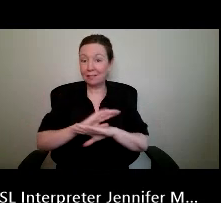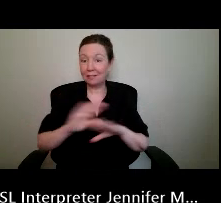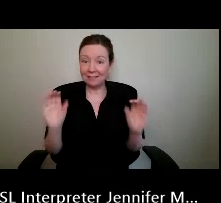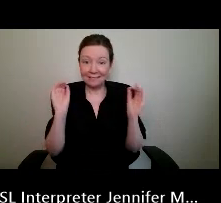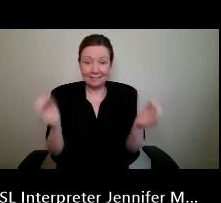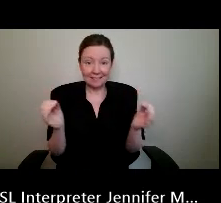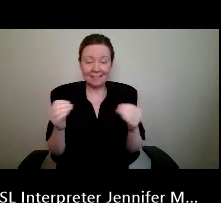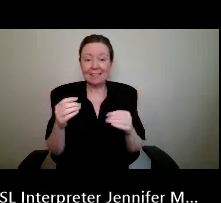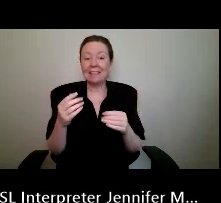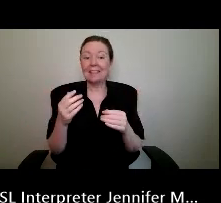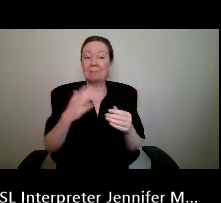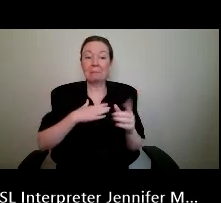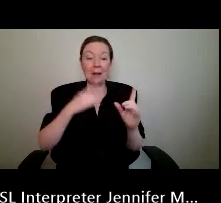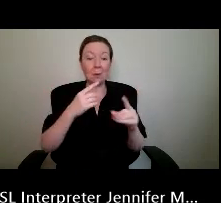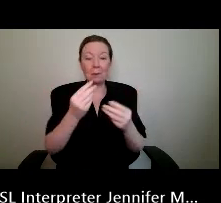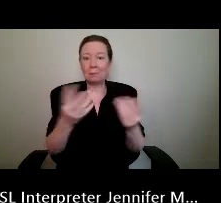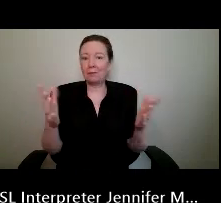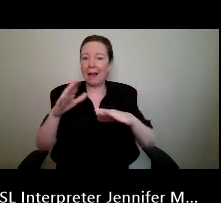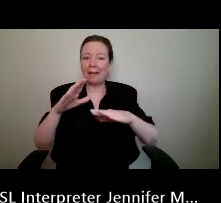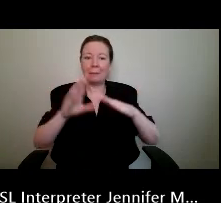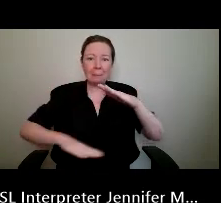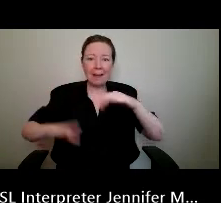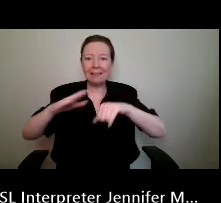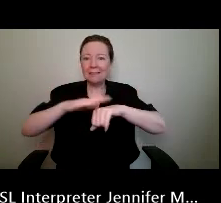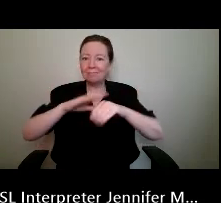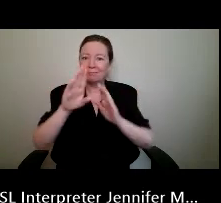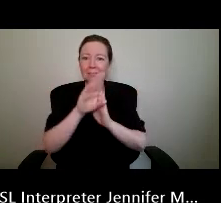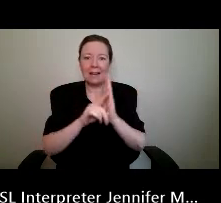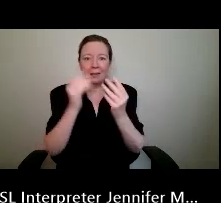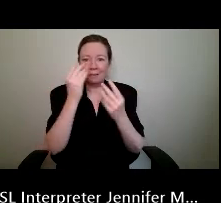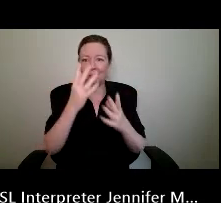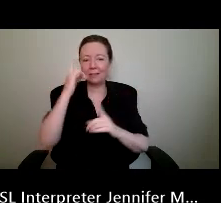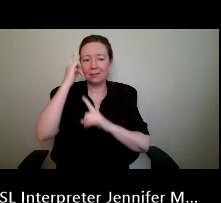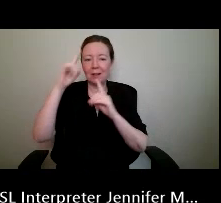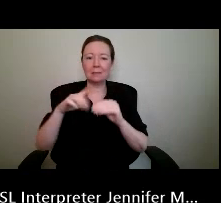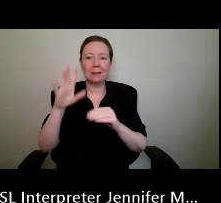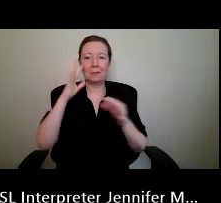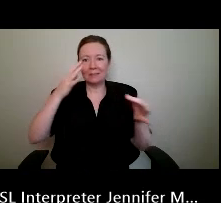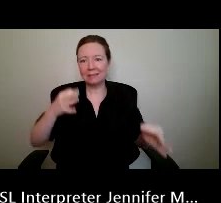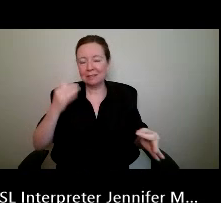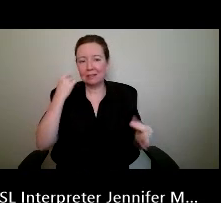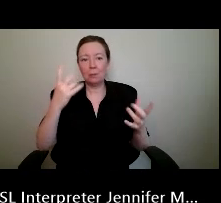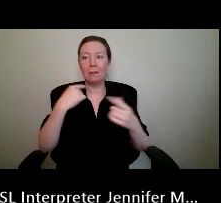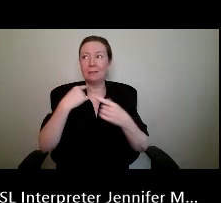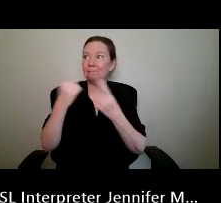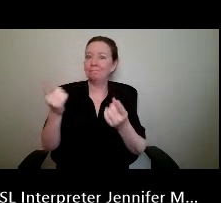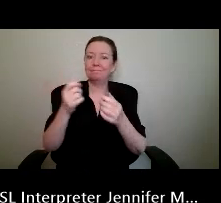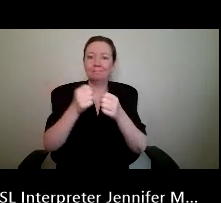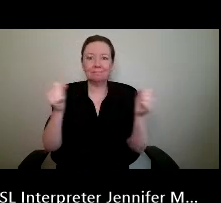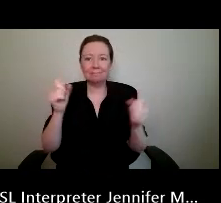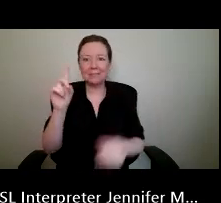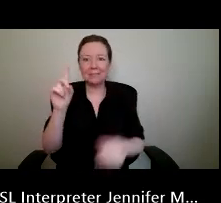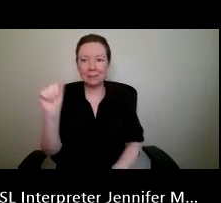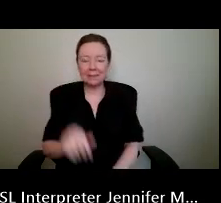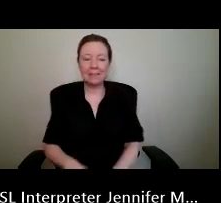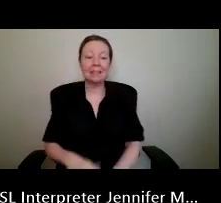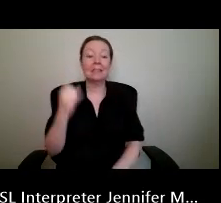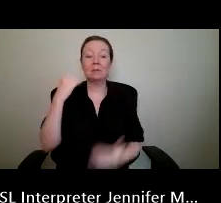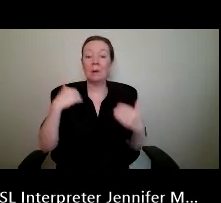just to provide some basic background information and thoughts regarding the decision to disclose. And if you do have